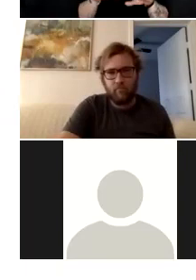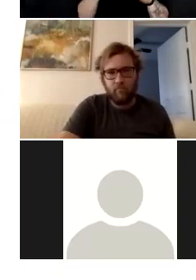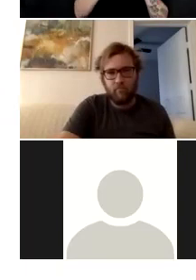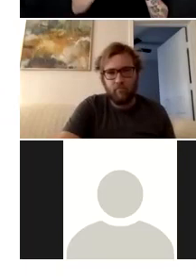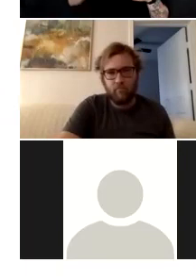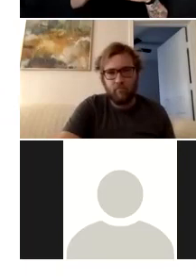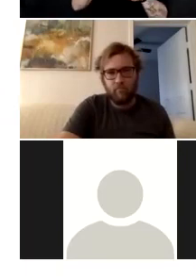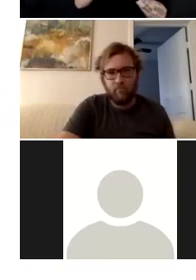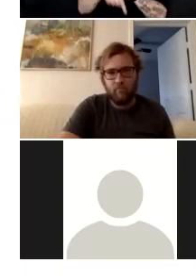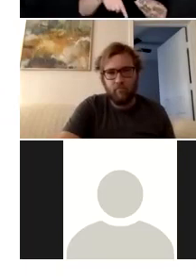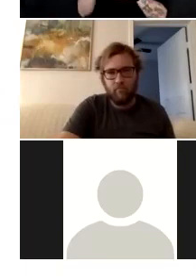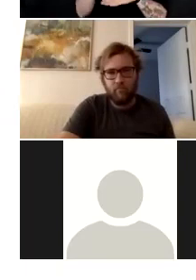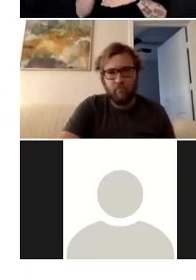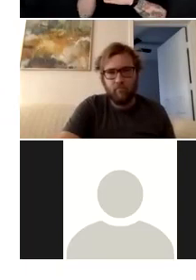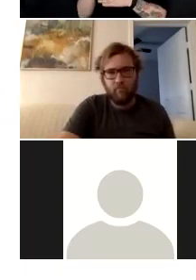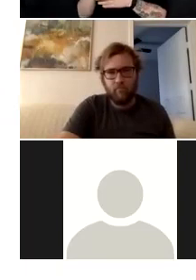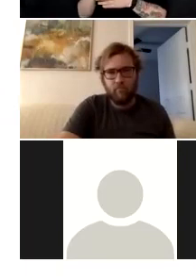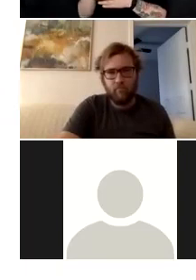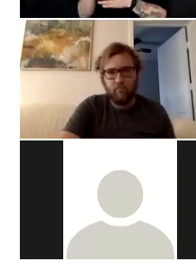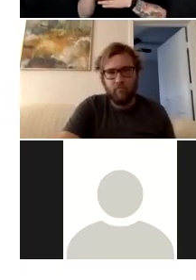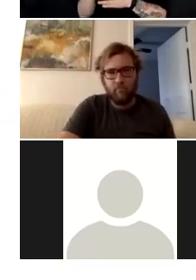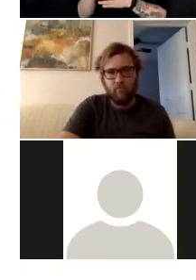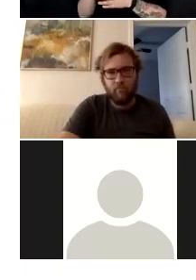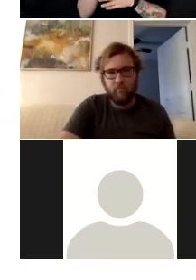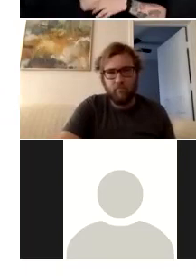that everybody's on the same page.